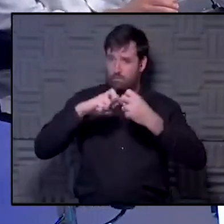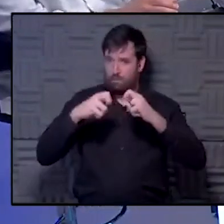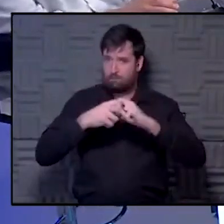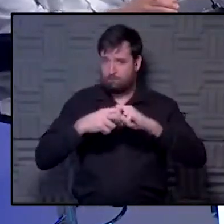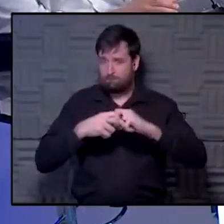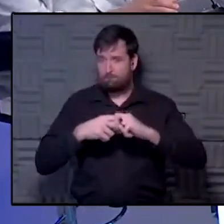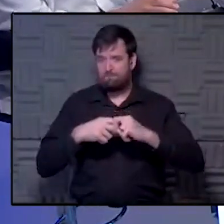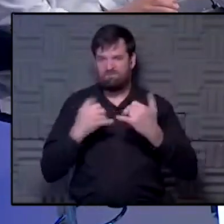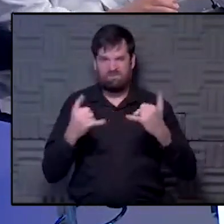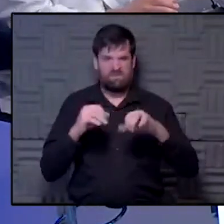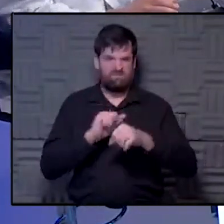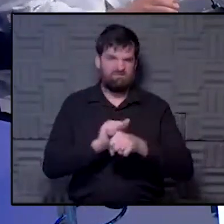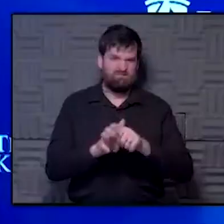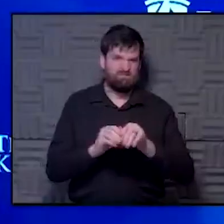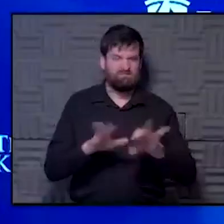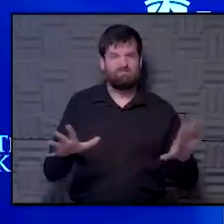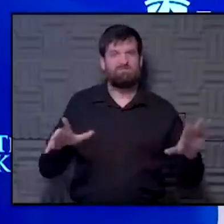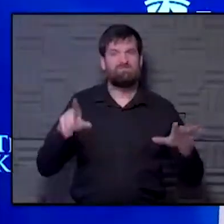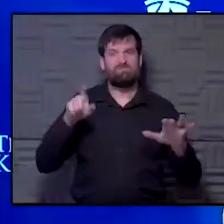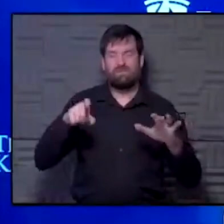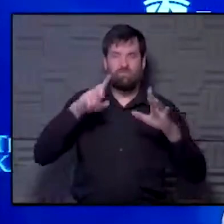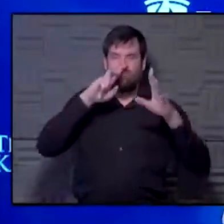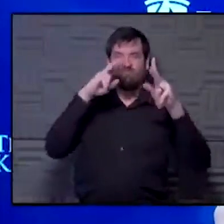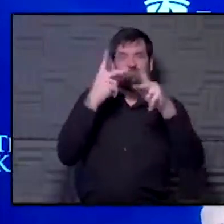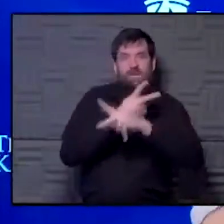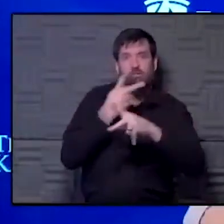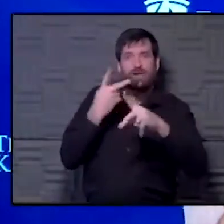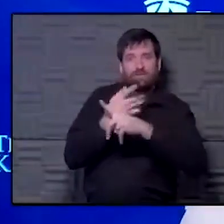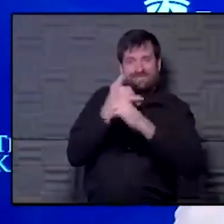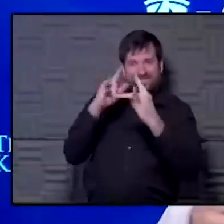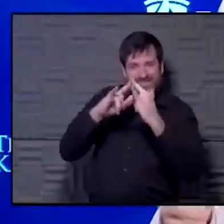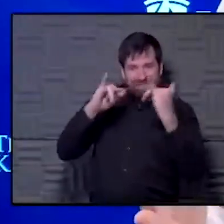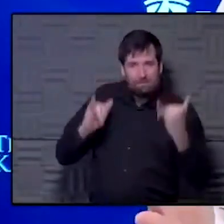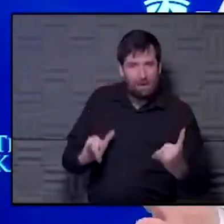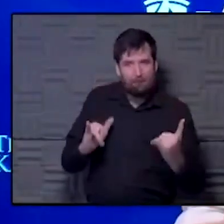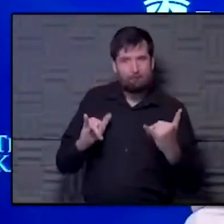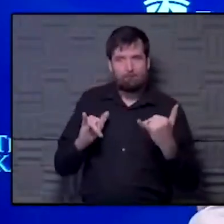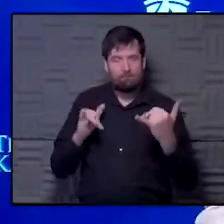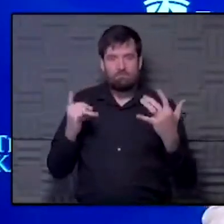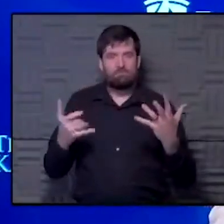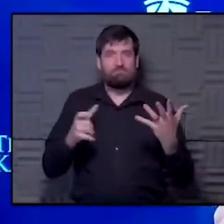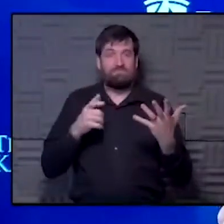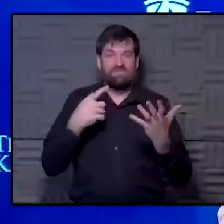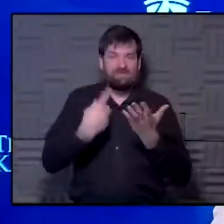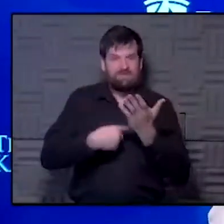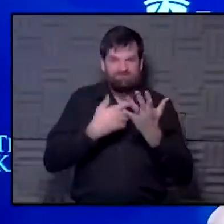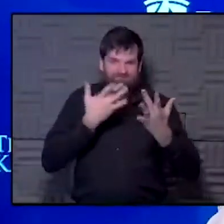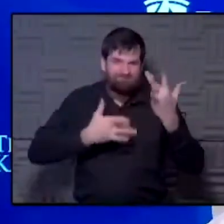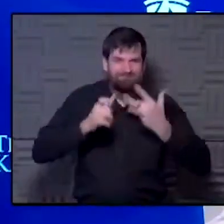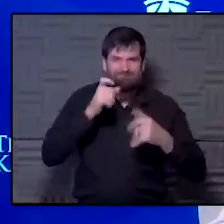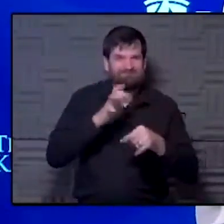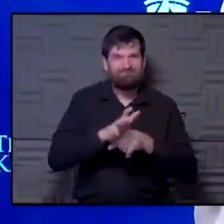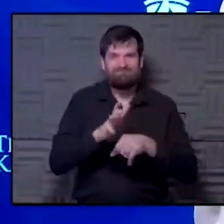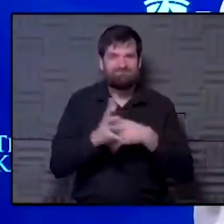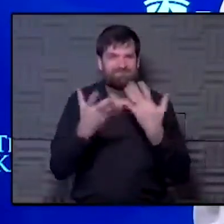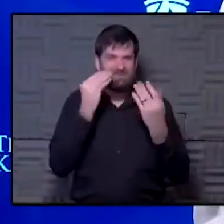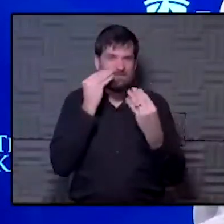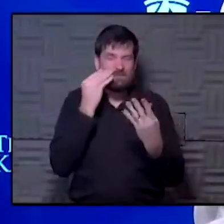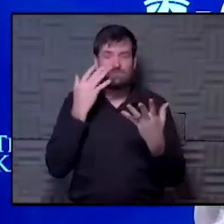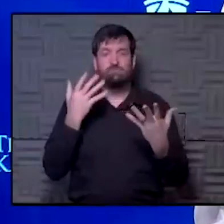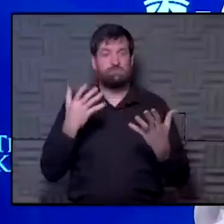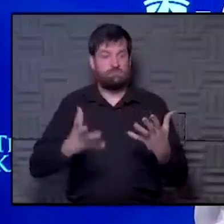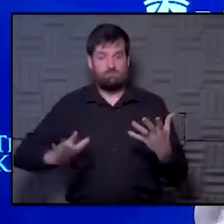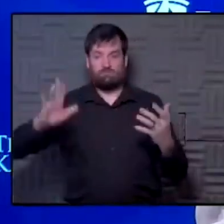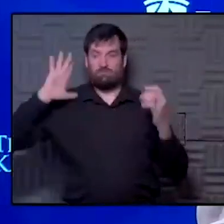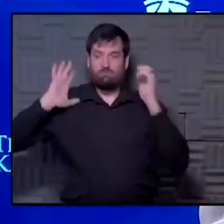the pandemic is that we've had to build the airplane while we've flown it, and at times we didn't have enough parts. If you remember the beginning of this crisis, we